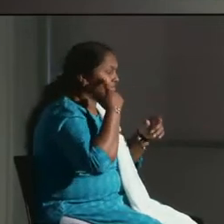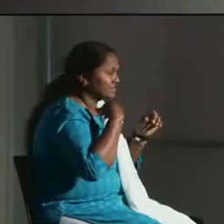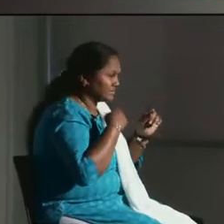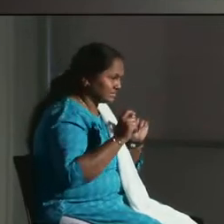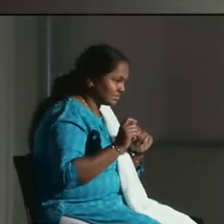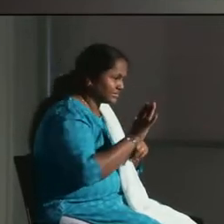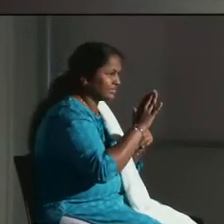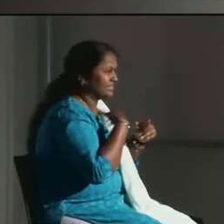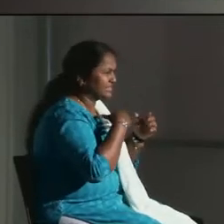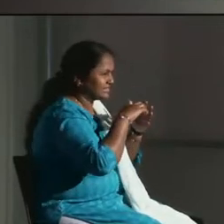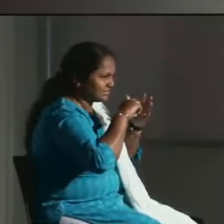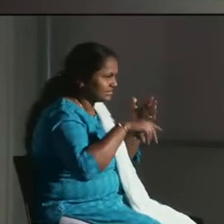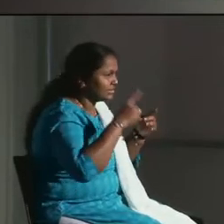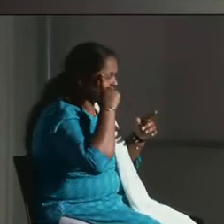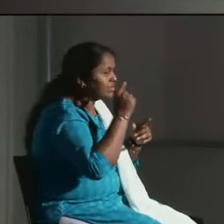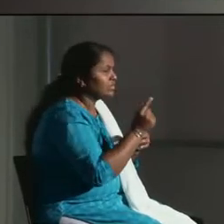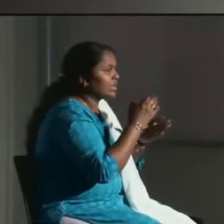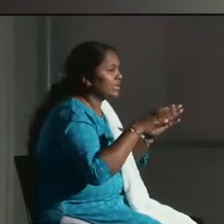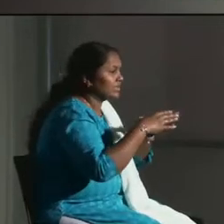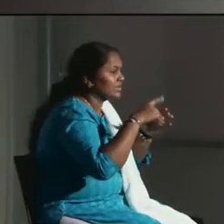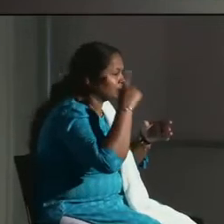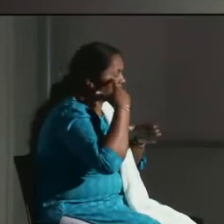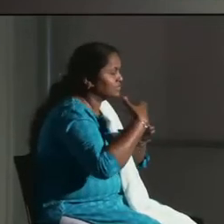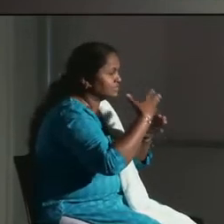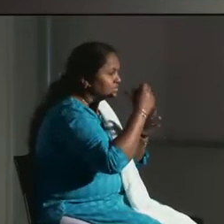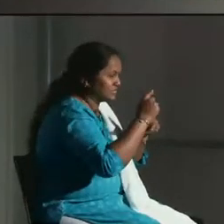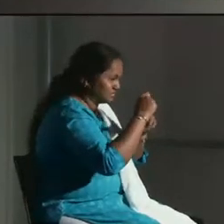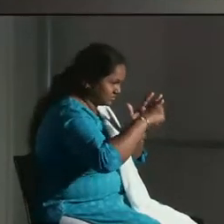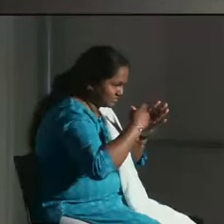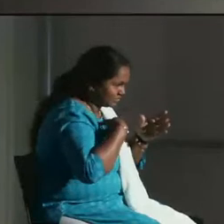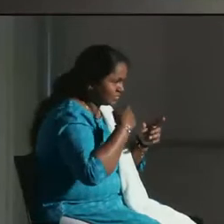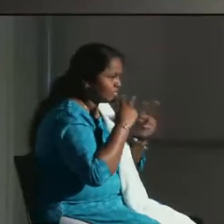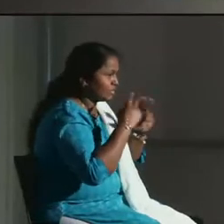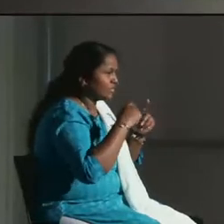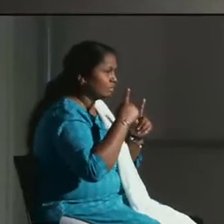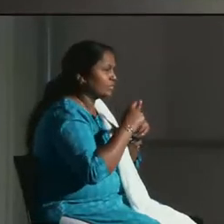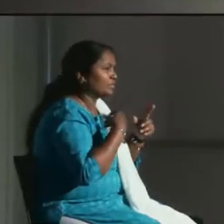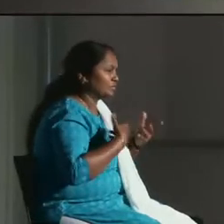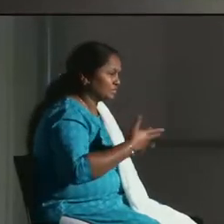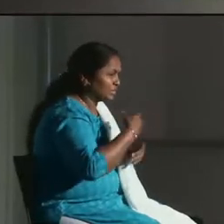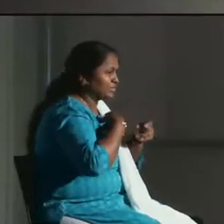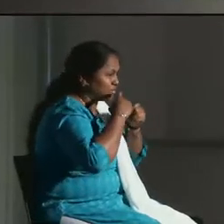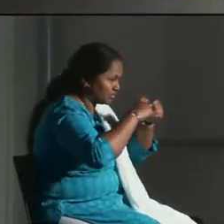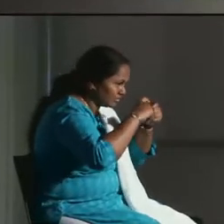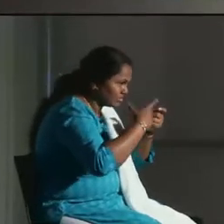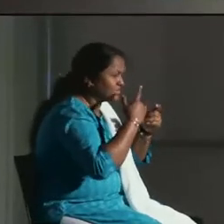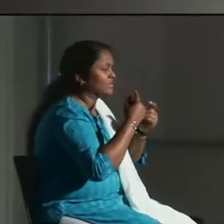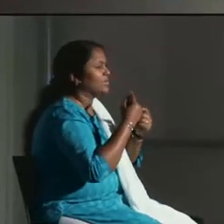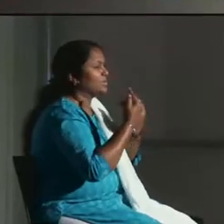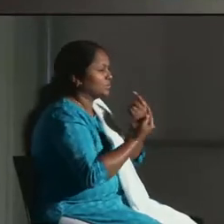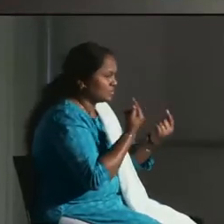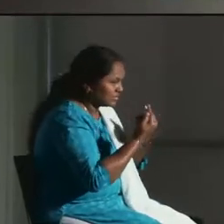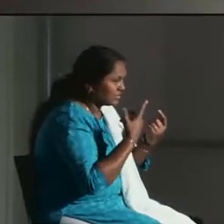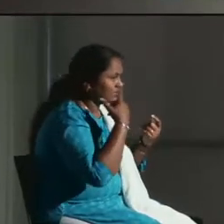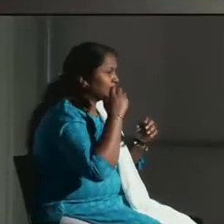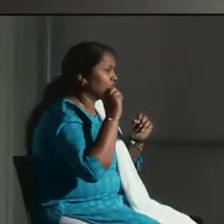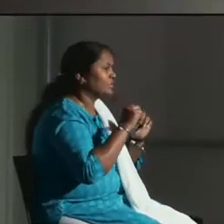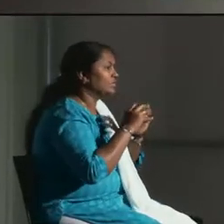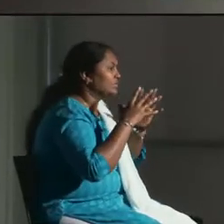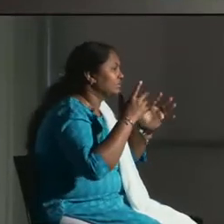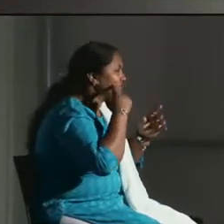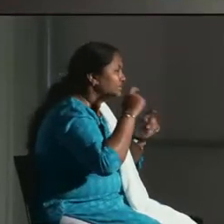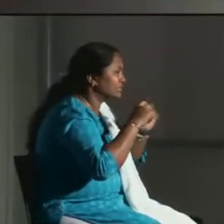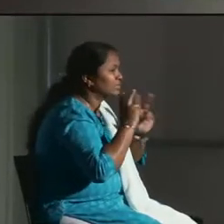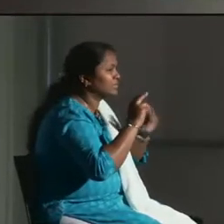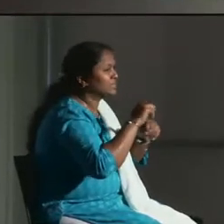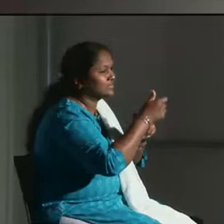I skipped, the only part I want to share from that project, Talk to Me, was really about questioning the politics of fear, because it brought two strangers to